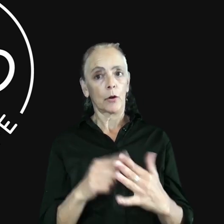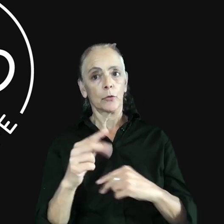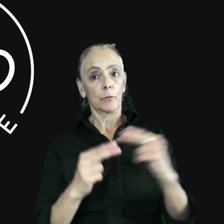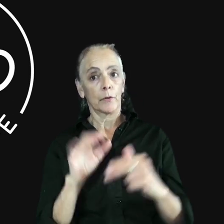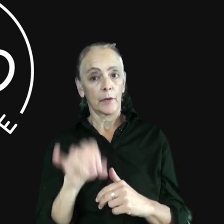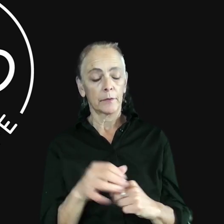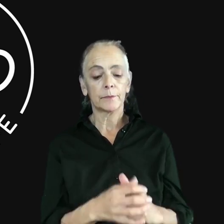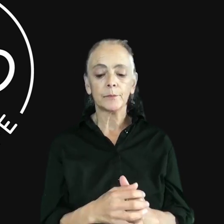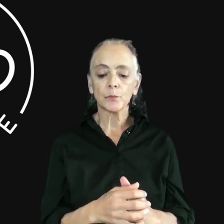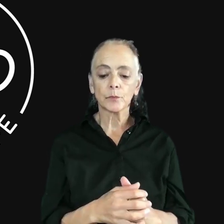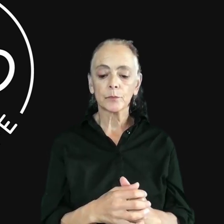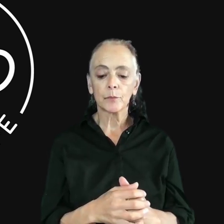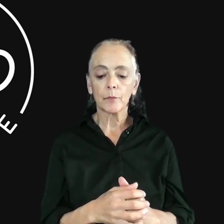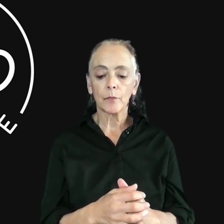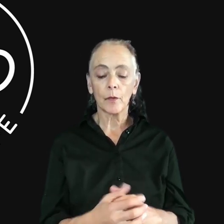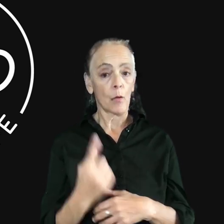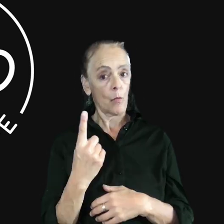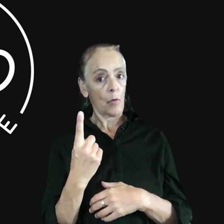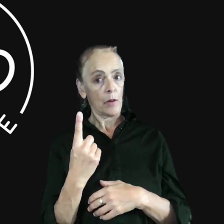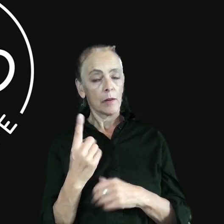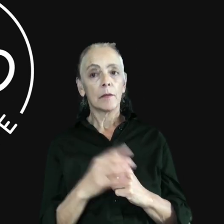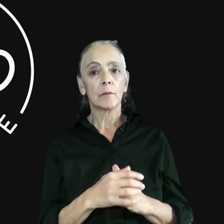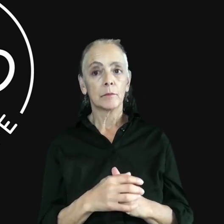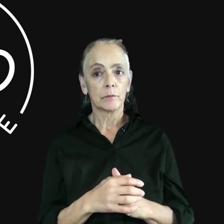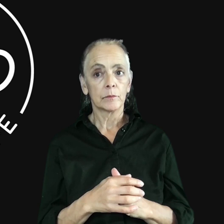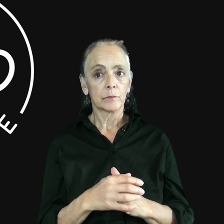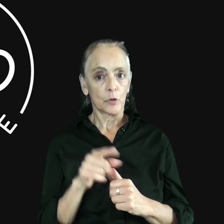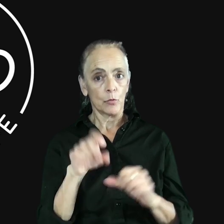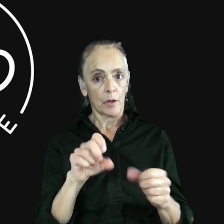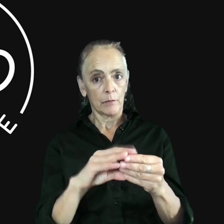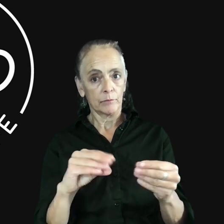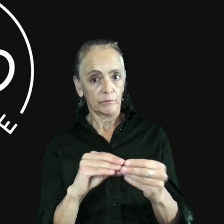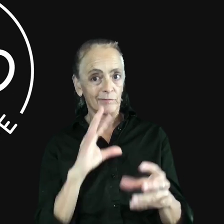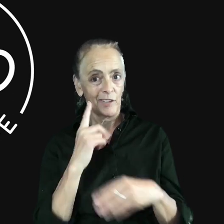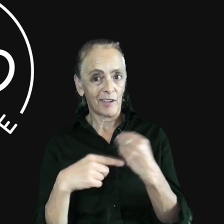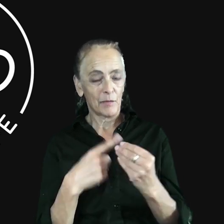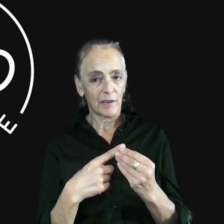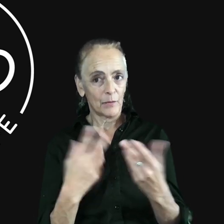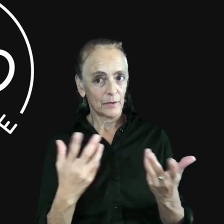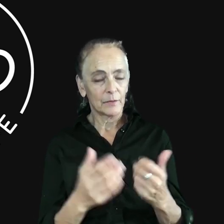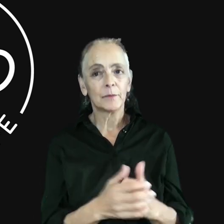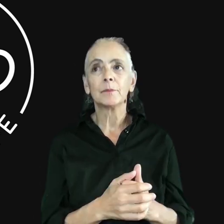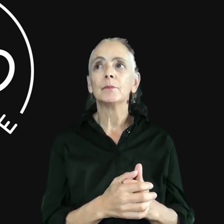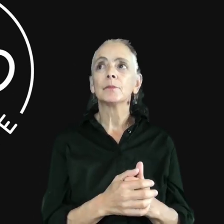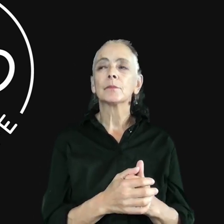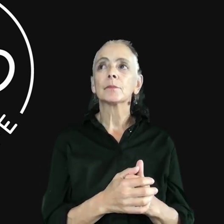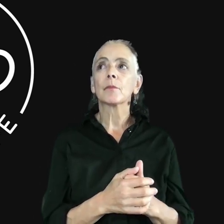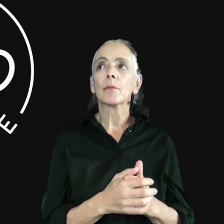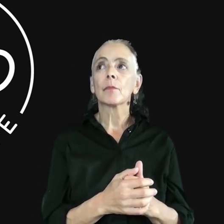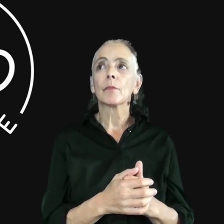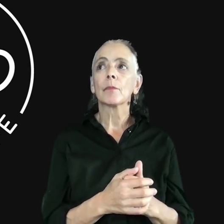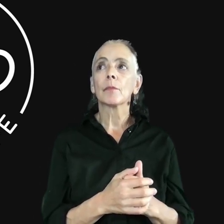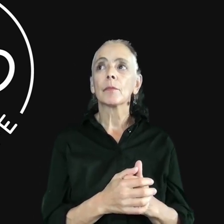that um there's one i think you could you could you could speak about because i think that's a very good one you know it's the uh the the the